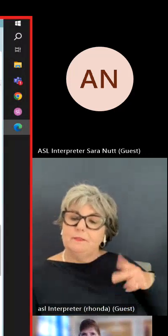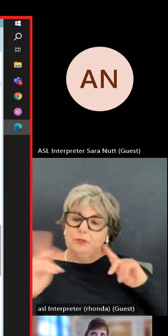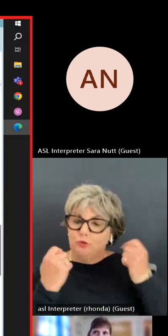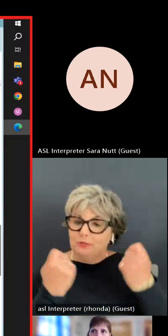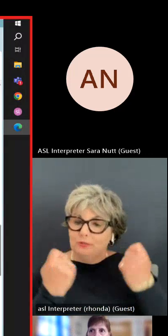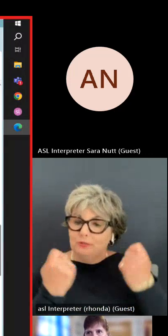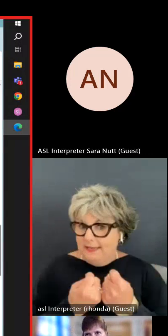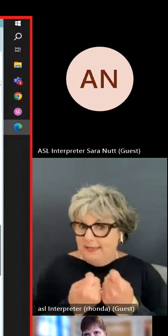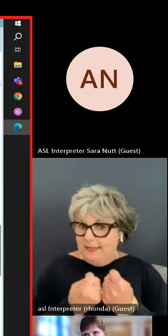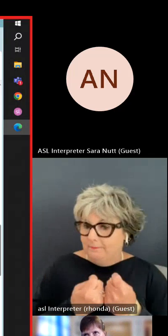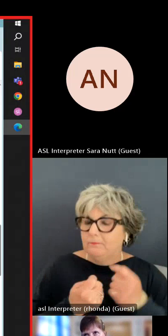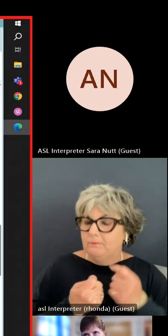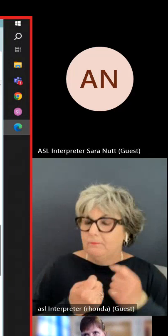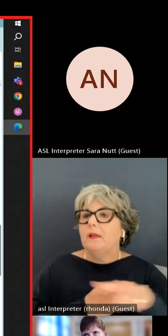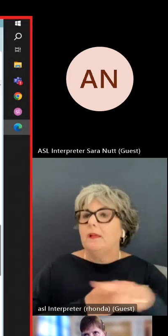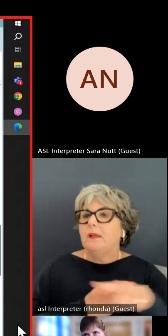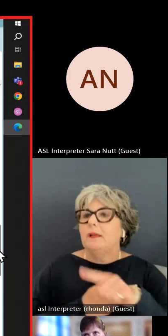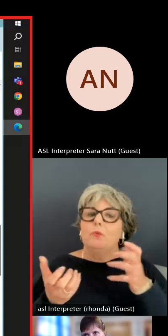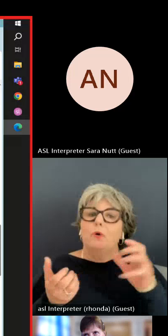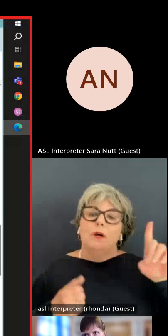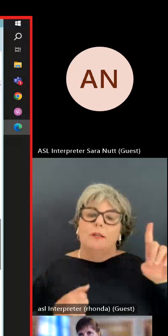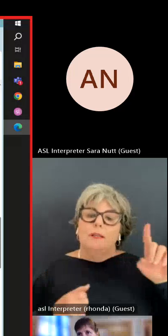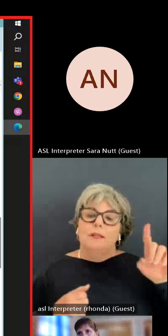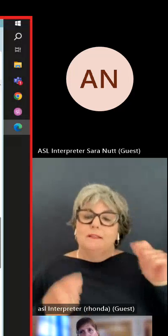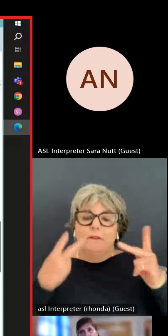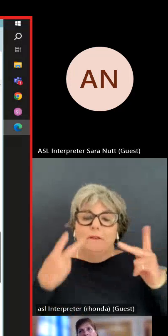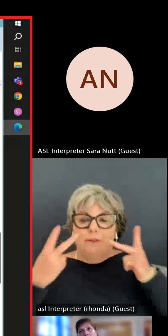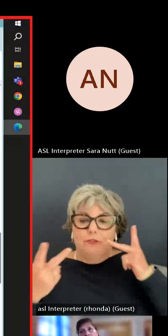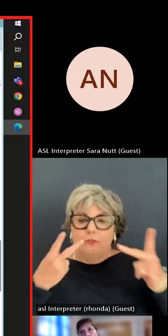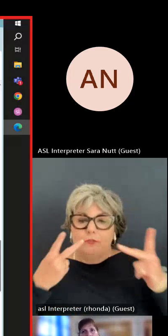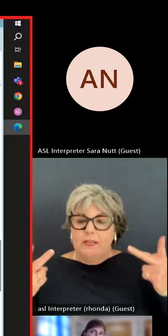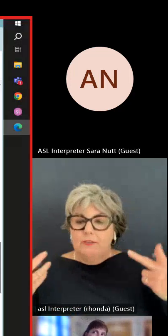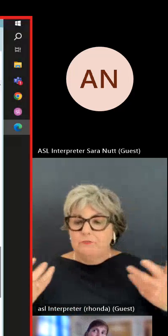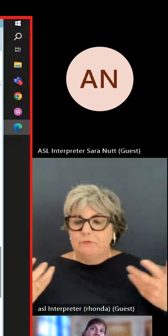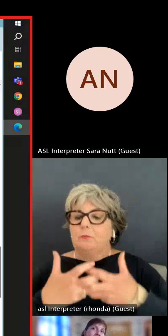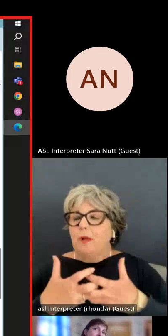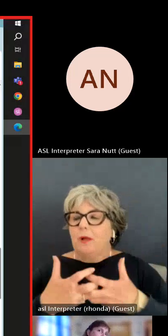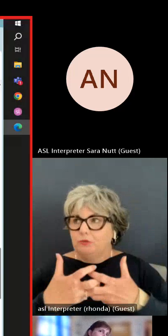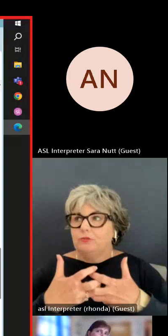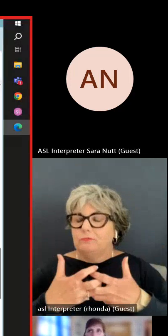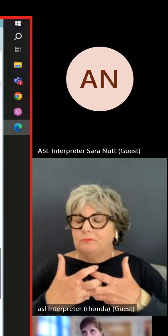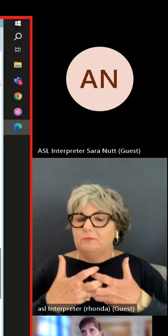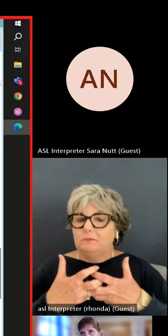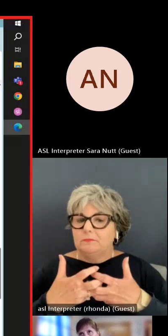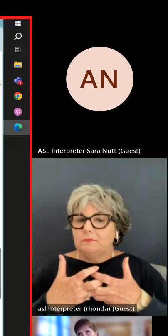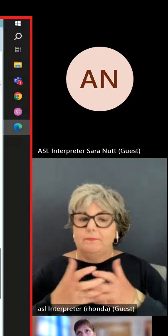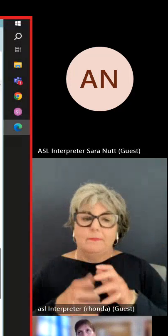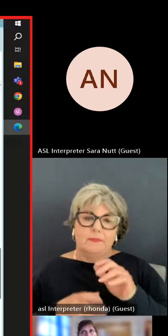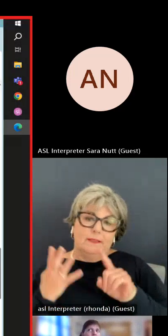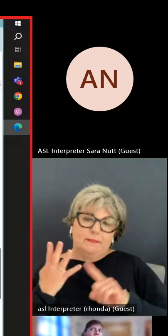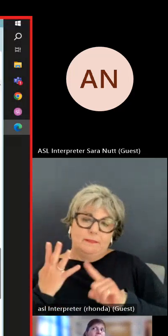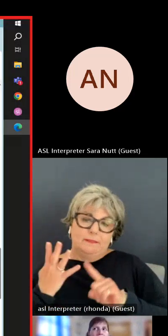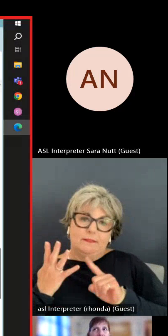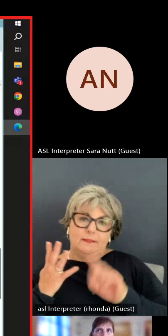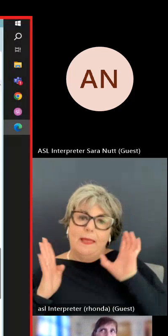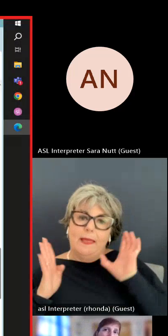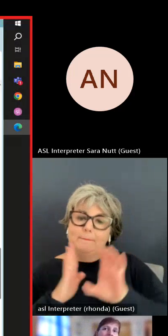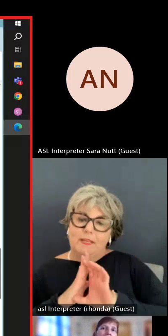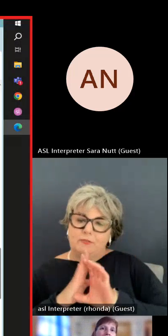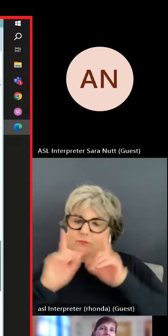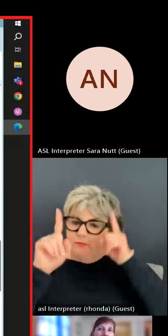And you want to get data visualization to go with it. And that's who we're going to focus